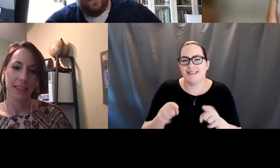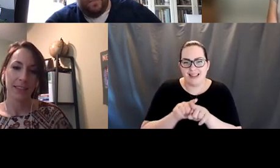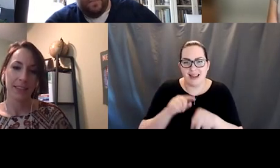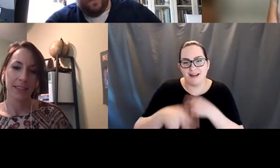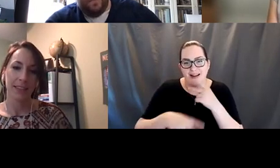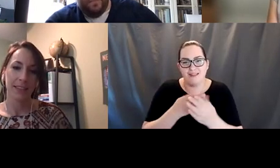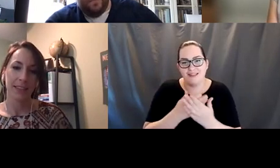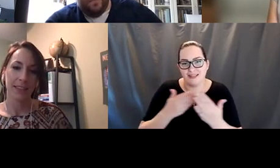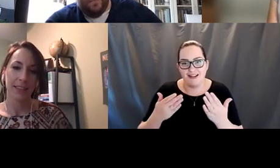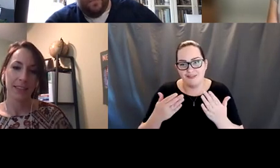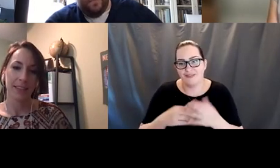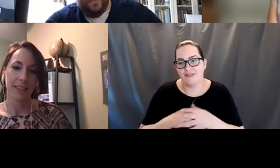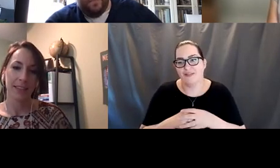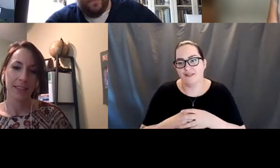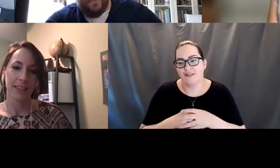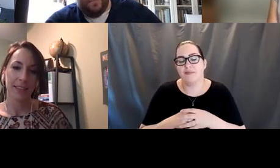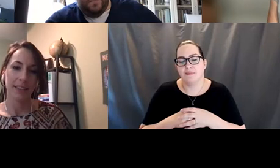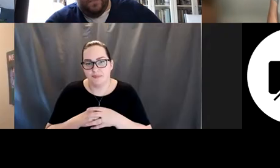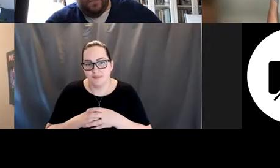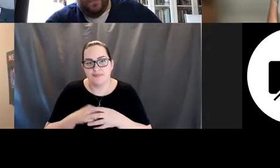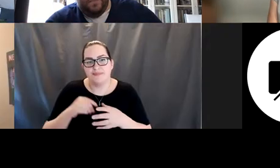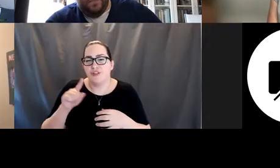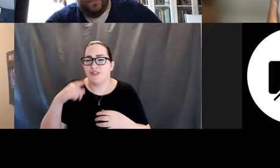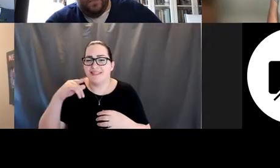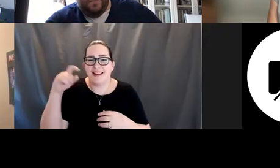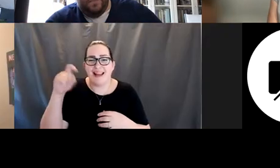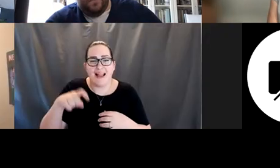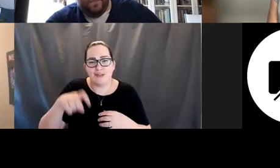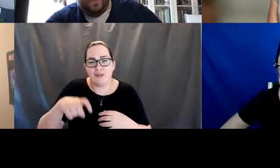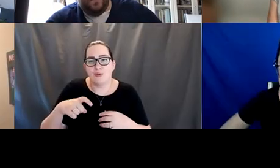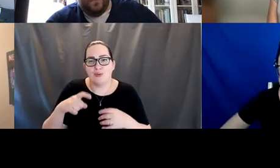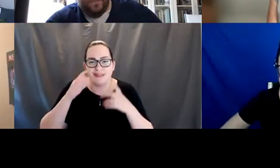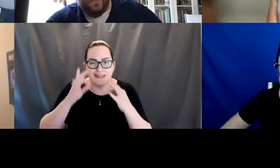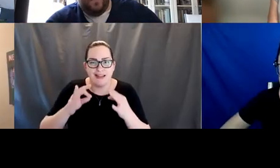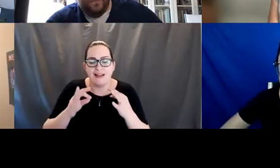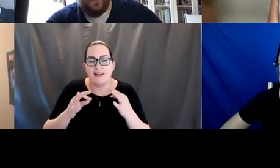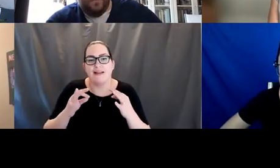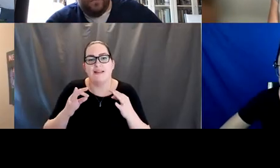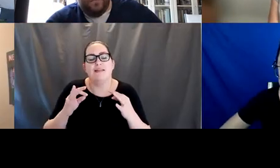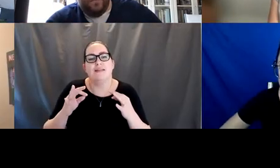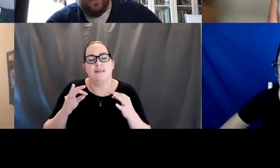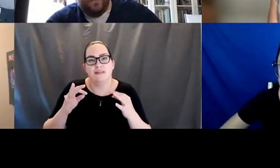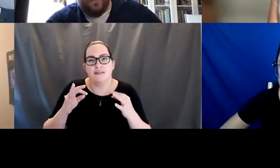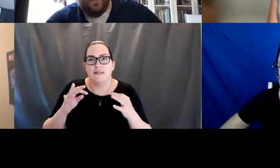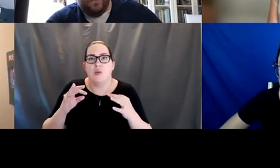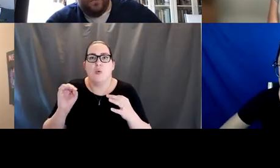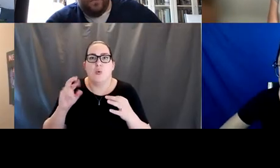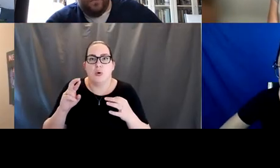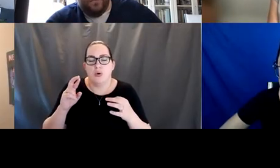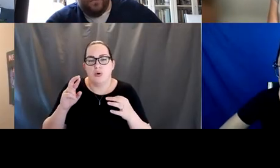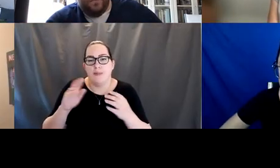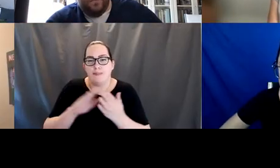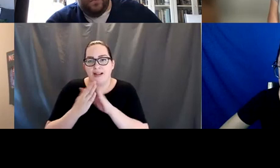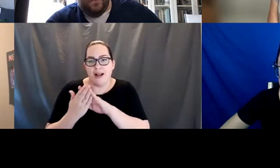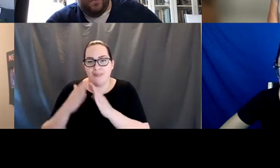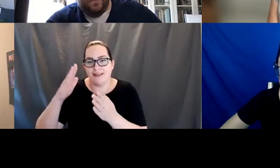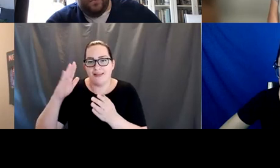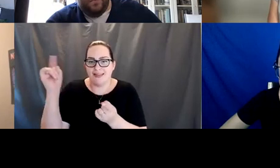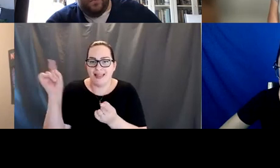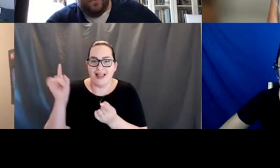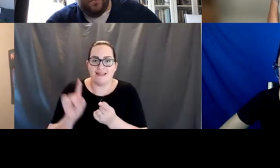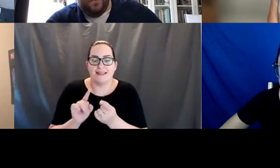something that's going to lead to these war tribunals or something else, right? You made this point about how that connects out. I was thinking, and you were thinking of your work about how does it impact the future.